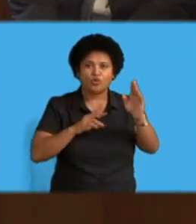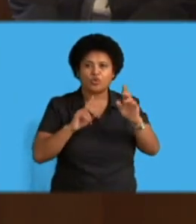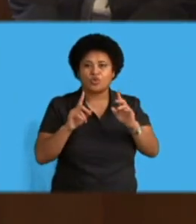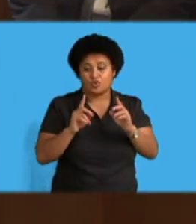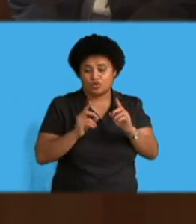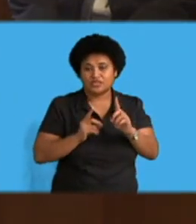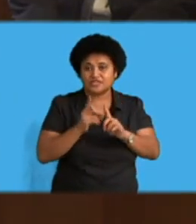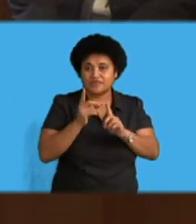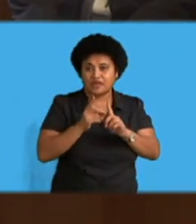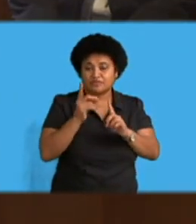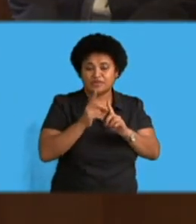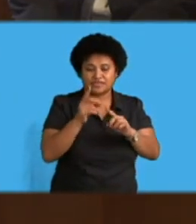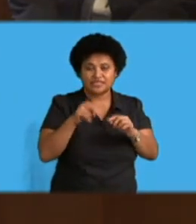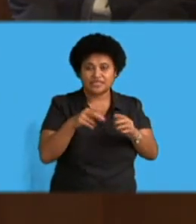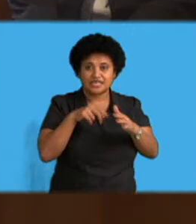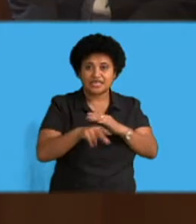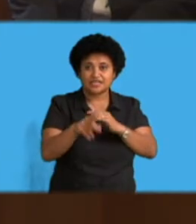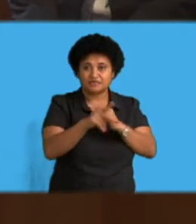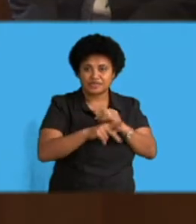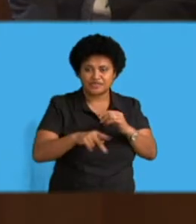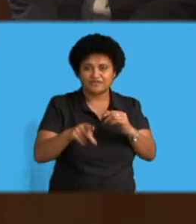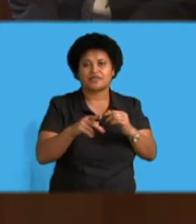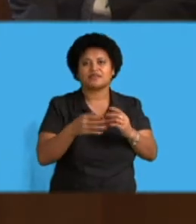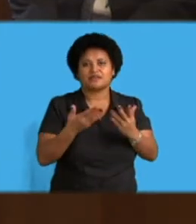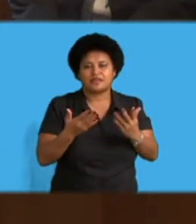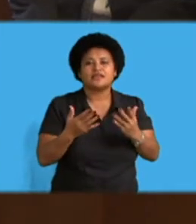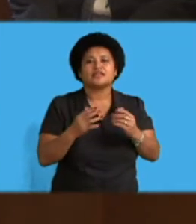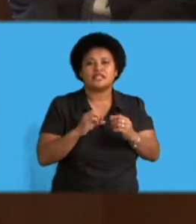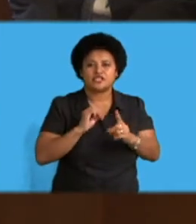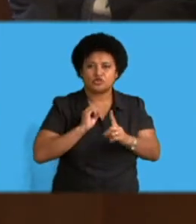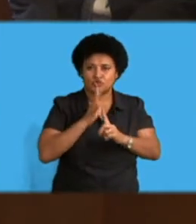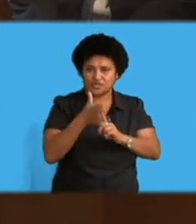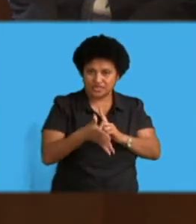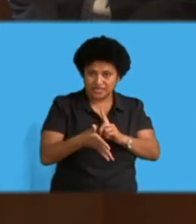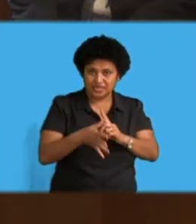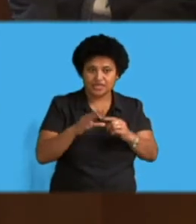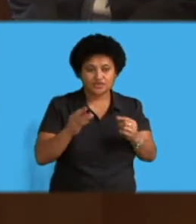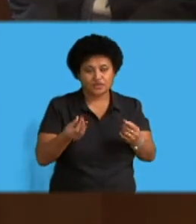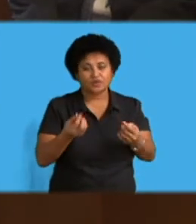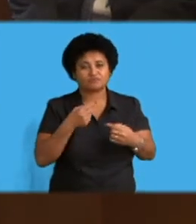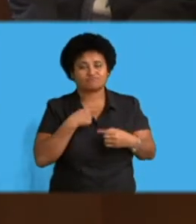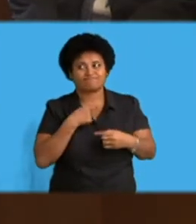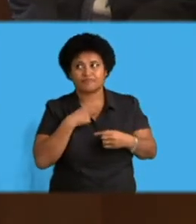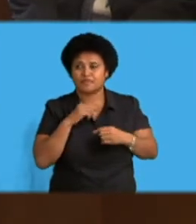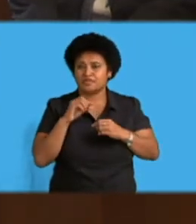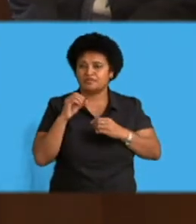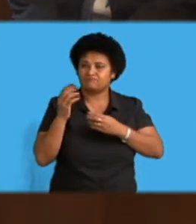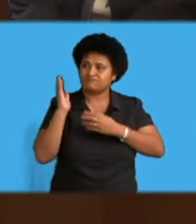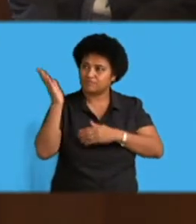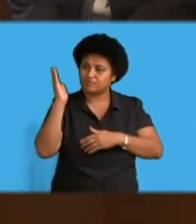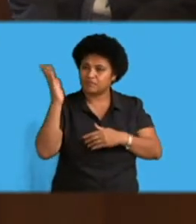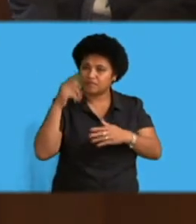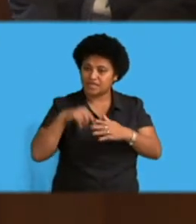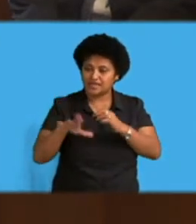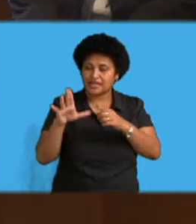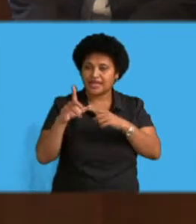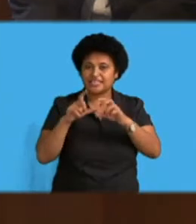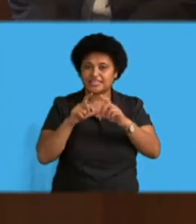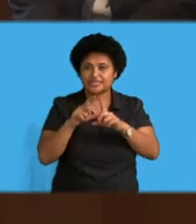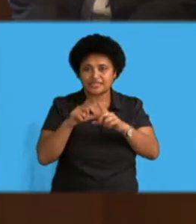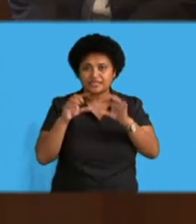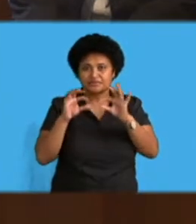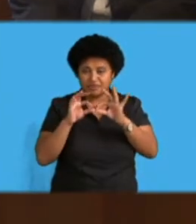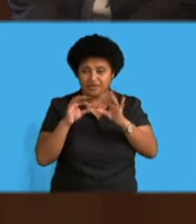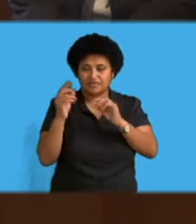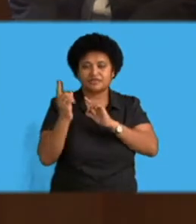unique," unquote. Honourable Deputy Speaker, in our early preparations for the much anticipated ADB meeting, the Permanent Secretary for Civil Service was also in Japan to